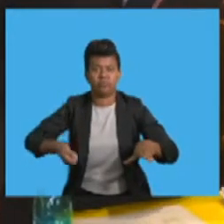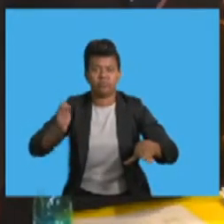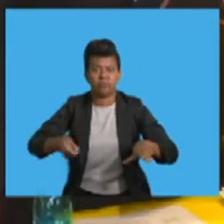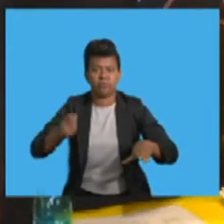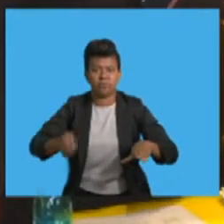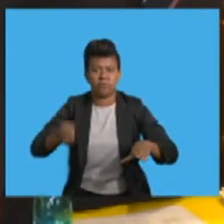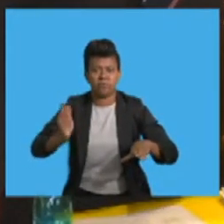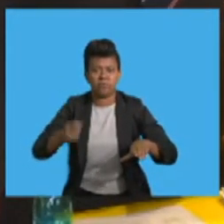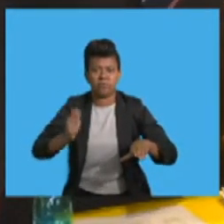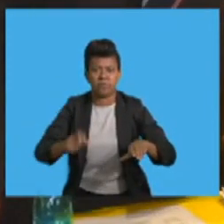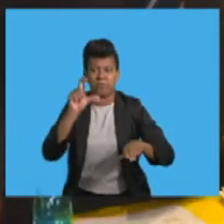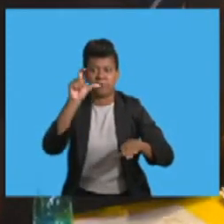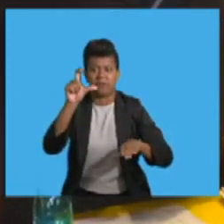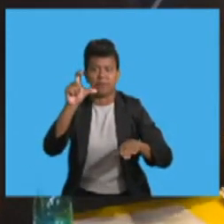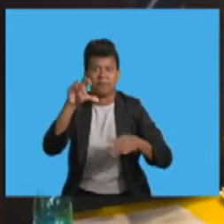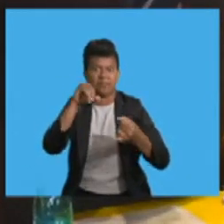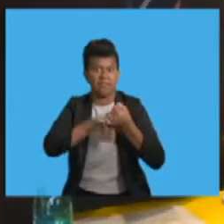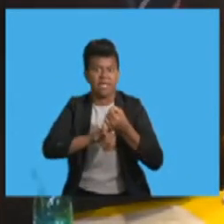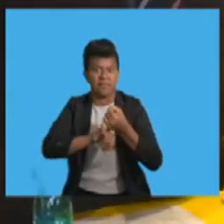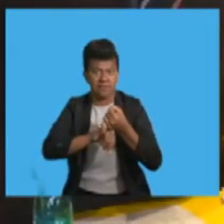organizations, and of course the public at large.